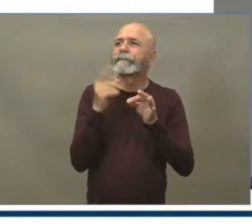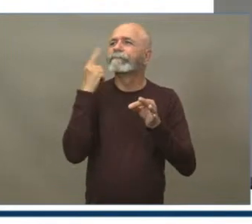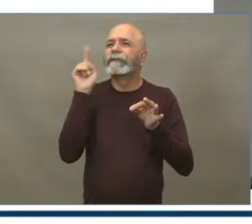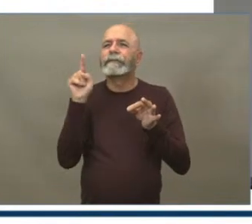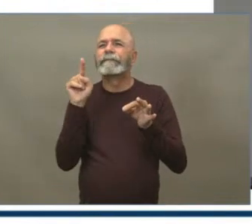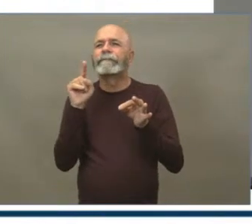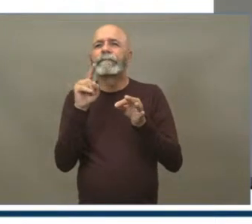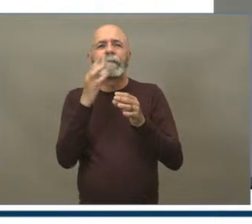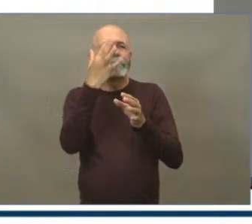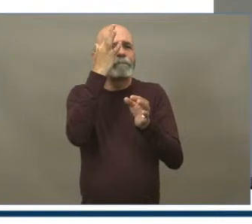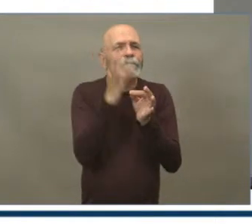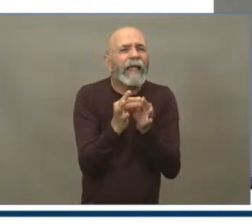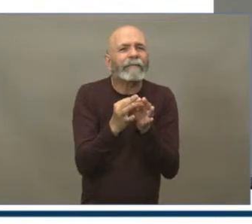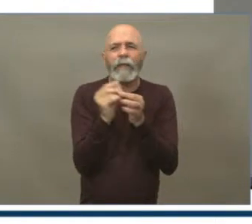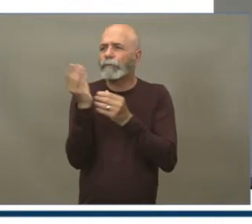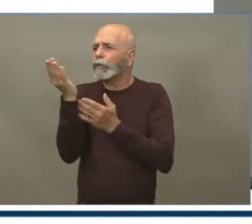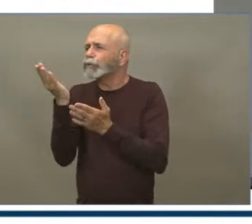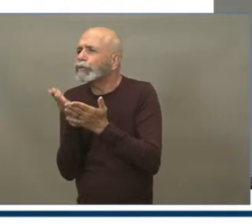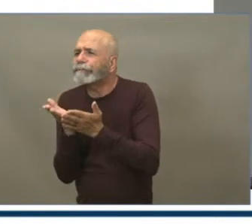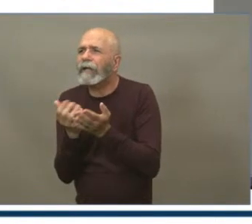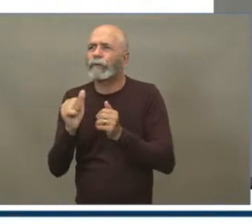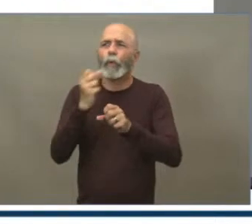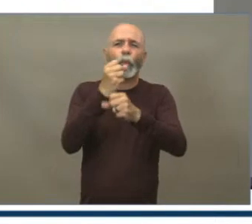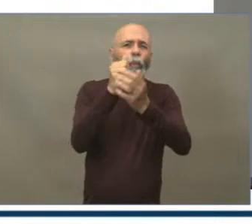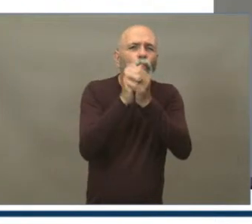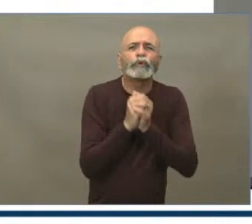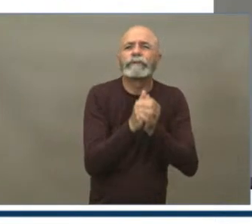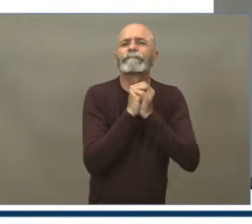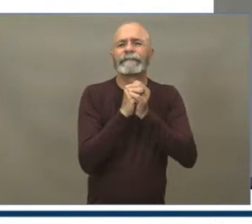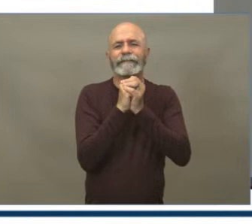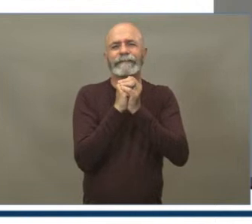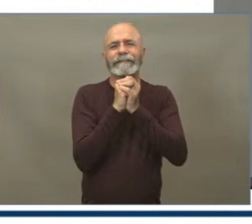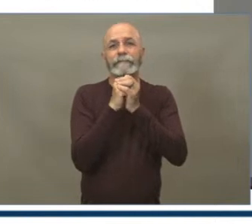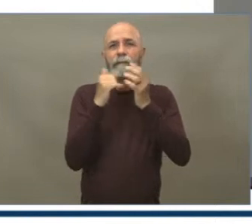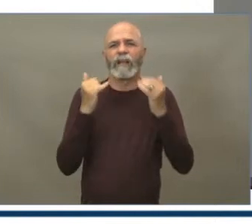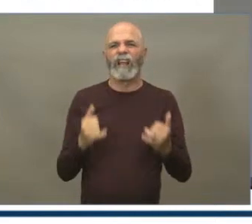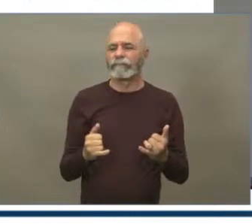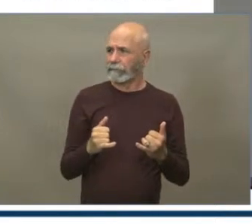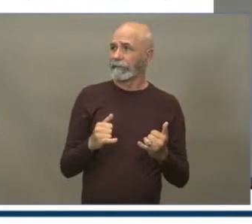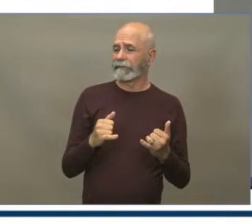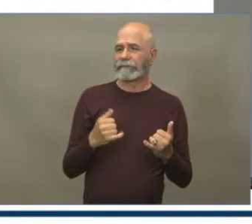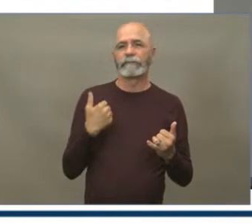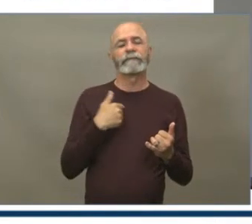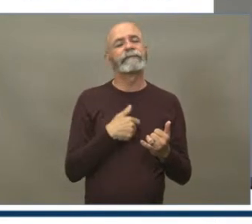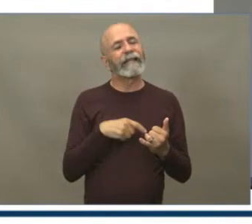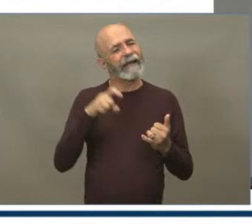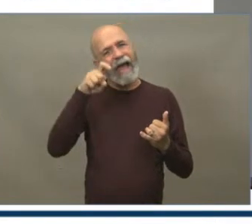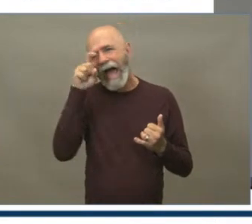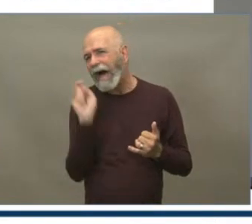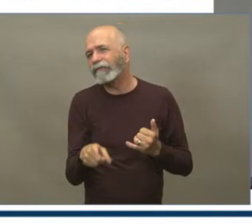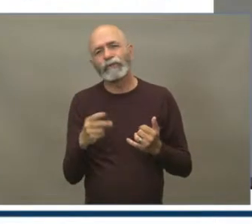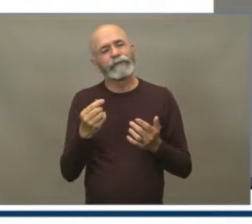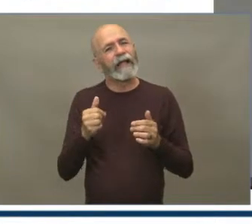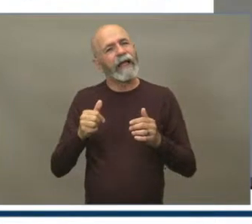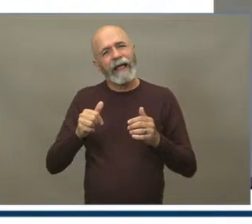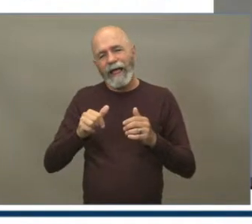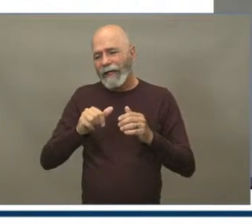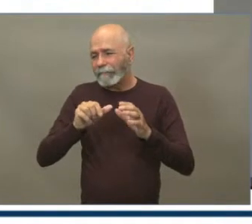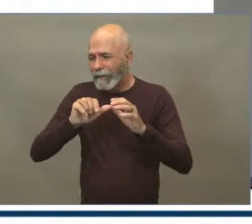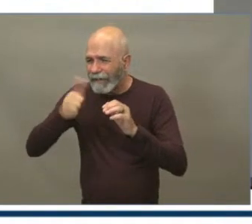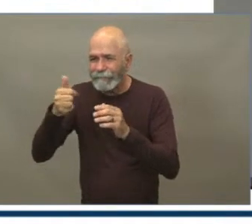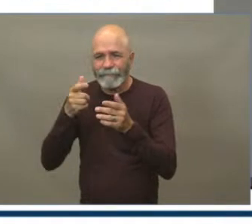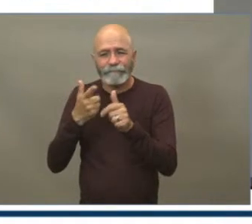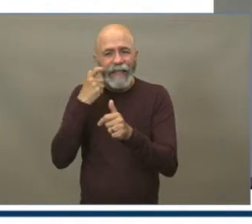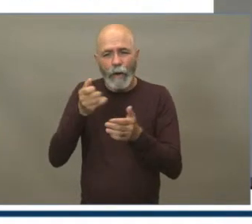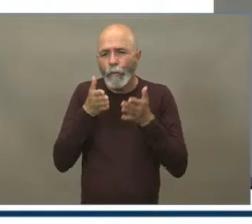services, of worship, but also recognize that there are right now there's a need to do that in ways that don't bring people together. And the